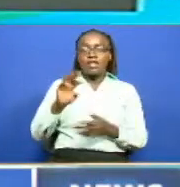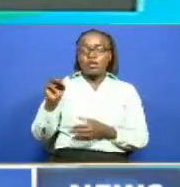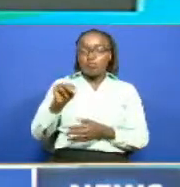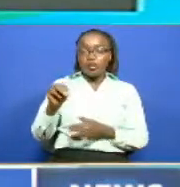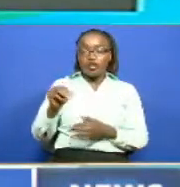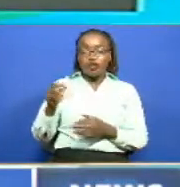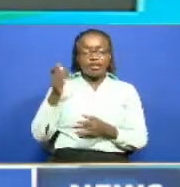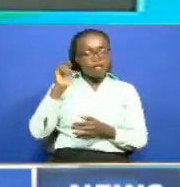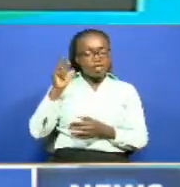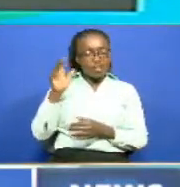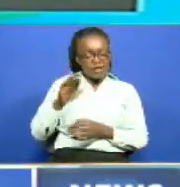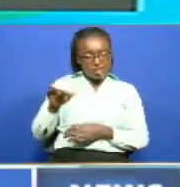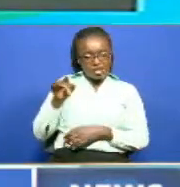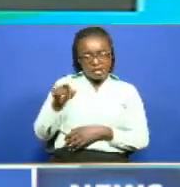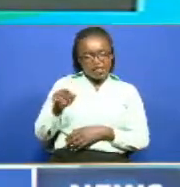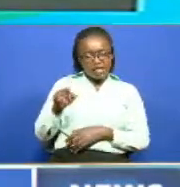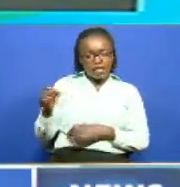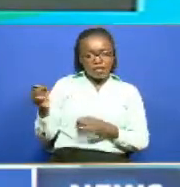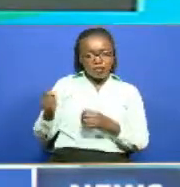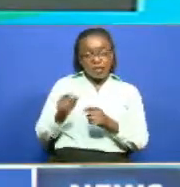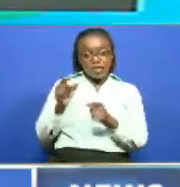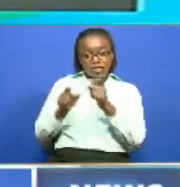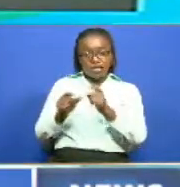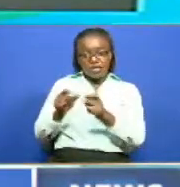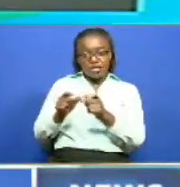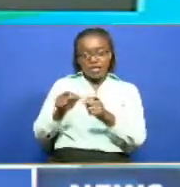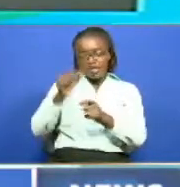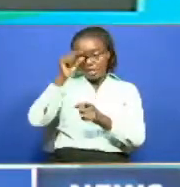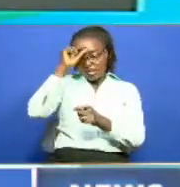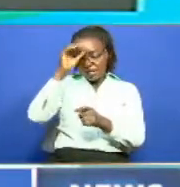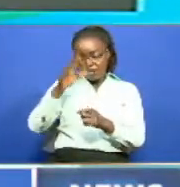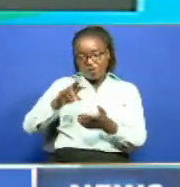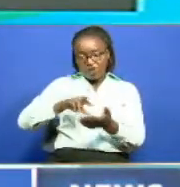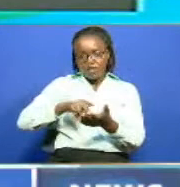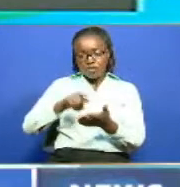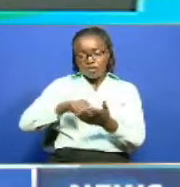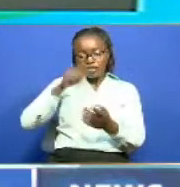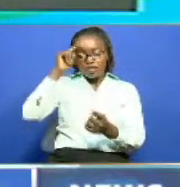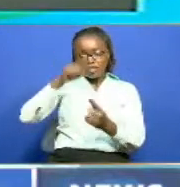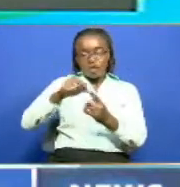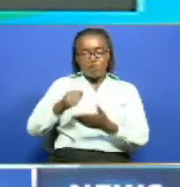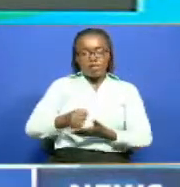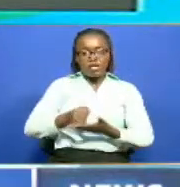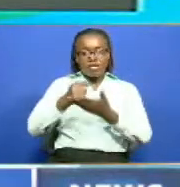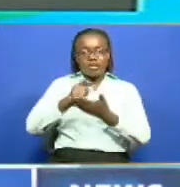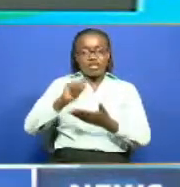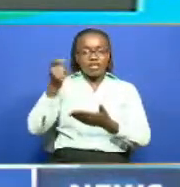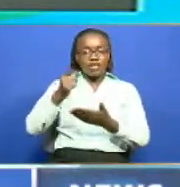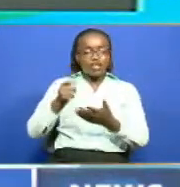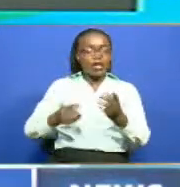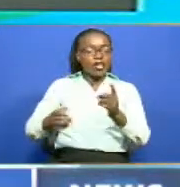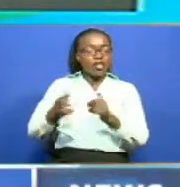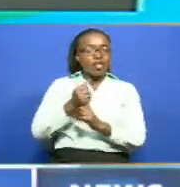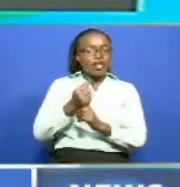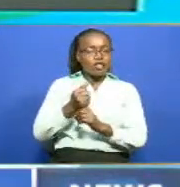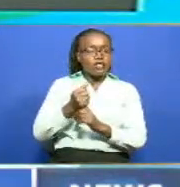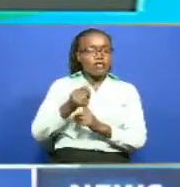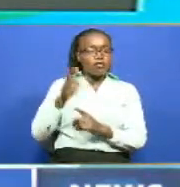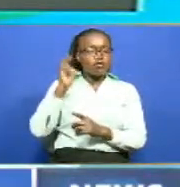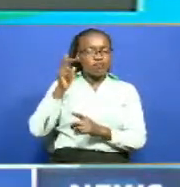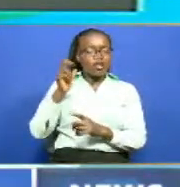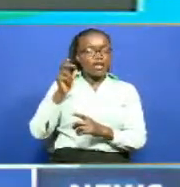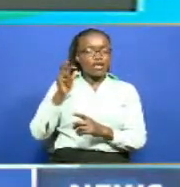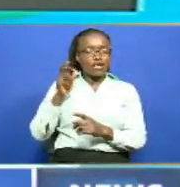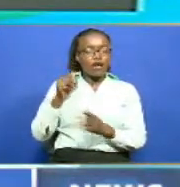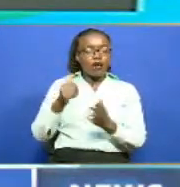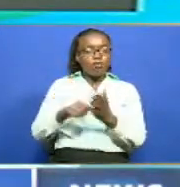in the area. Kirinyaga Governor Anne Waiguru says the project aims at helping Kenya meet egg production deficit of 10 million